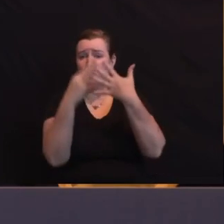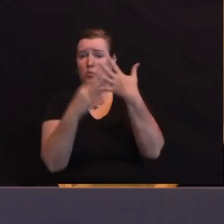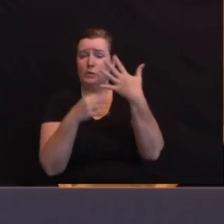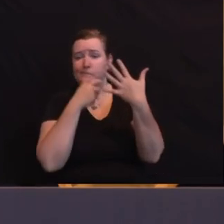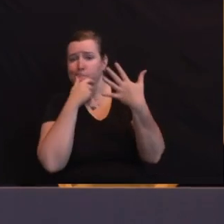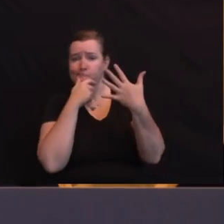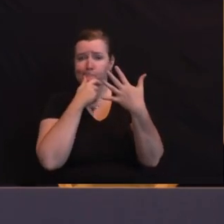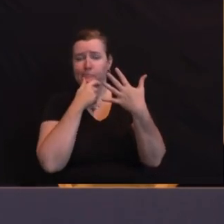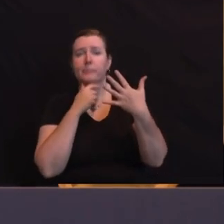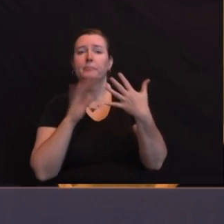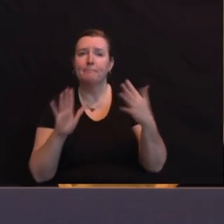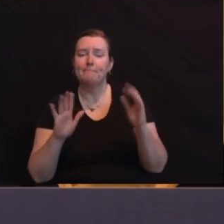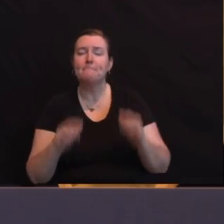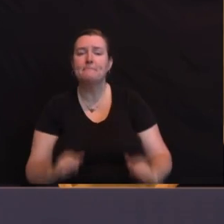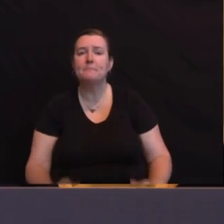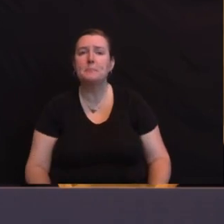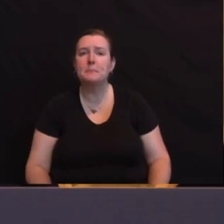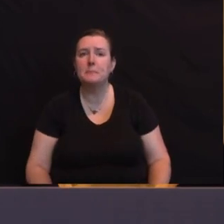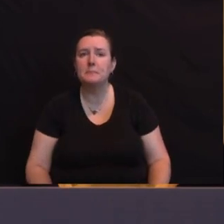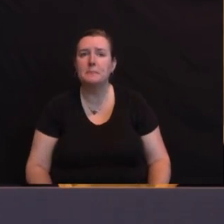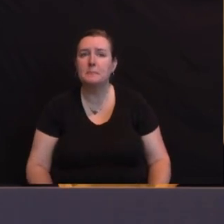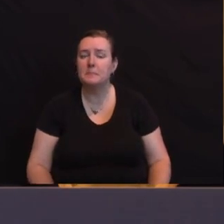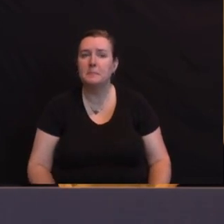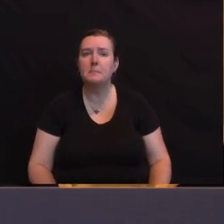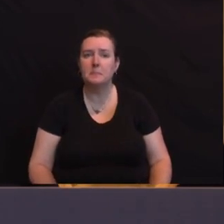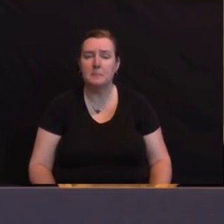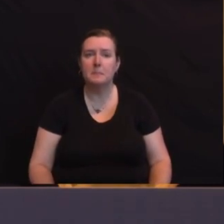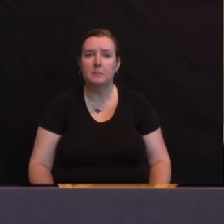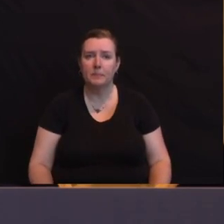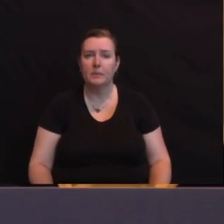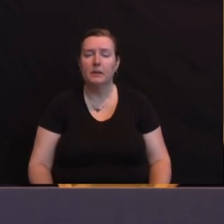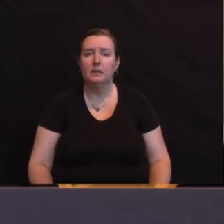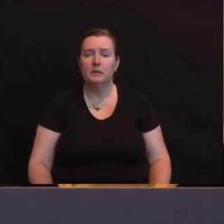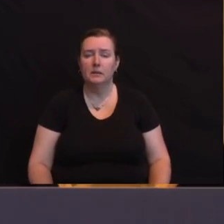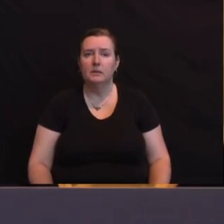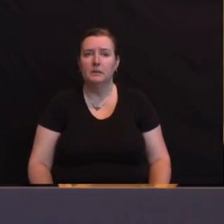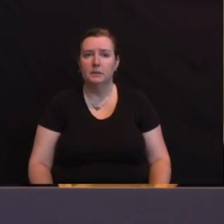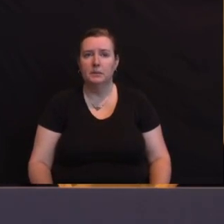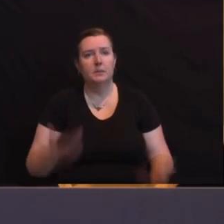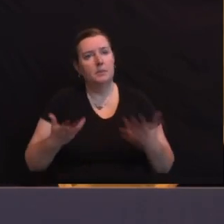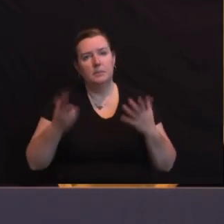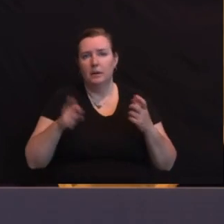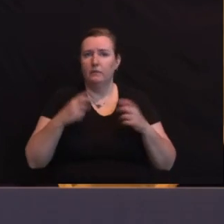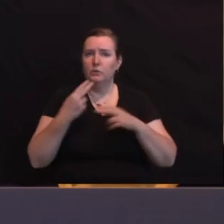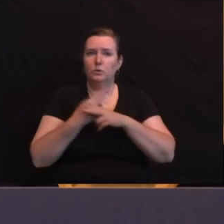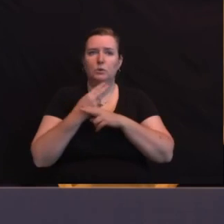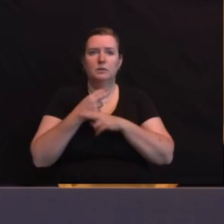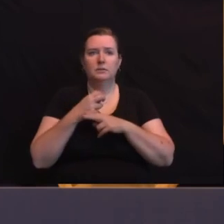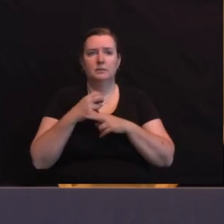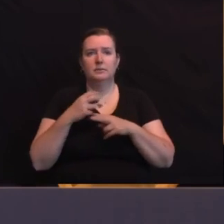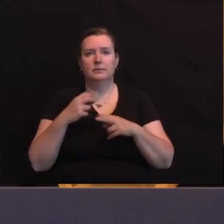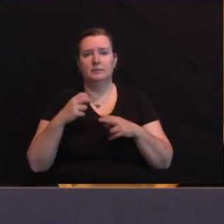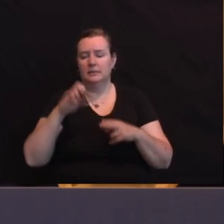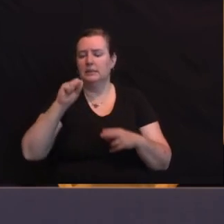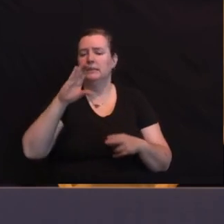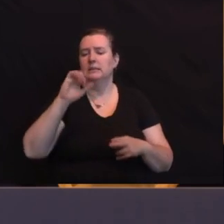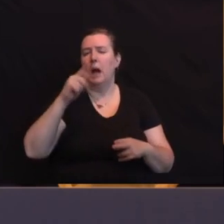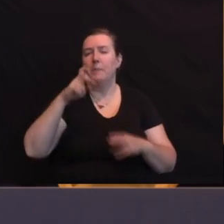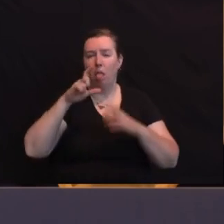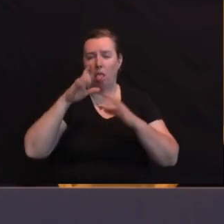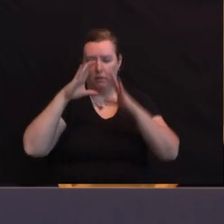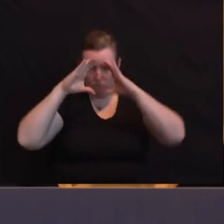this differently, or Pat or Ed, but it's more likely to be scalpel than it is blunt instrument. Could we